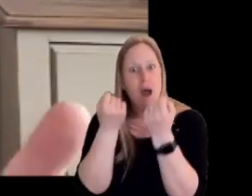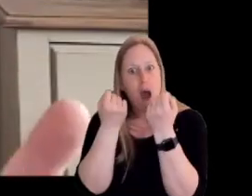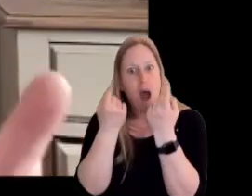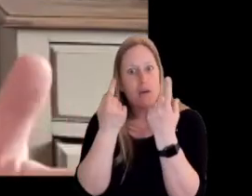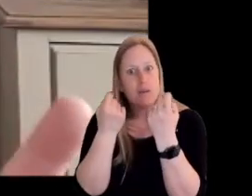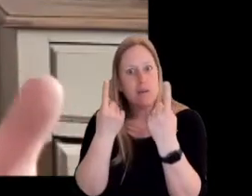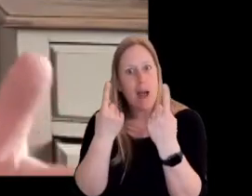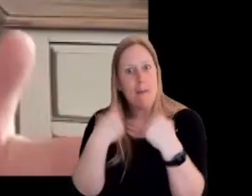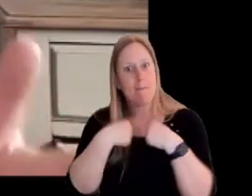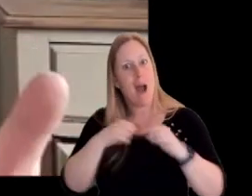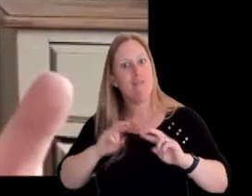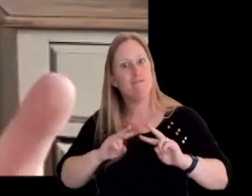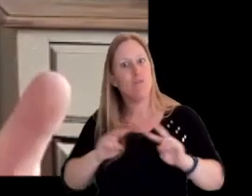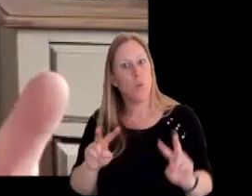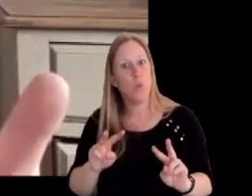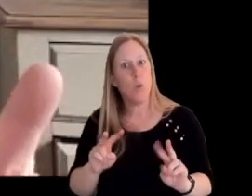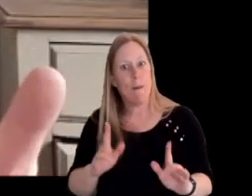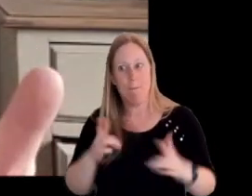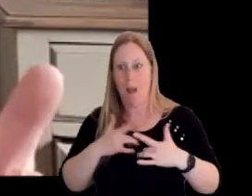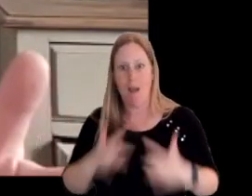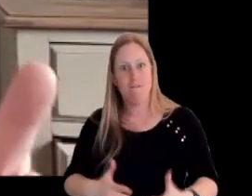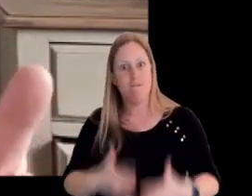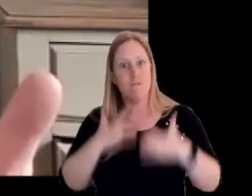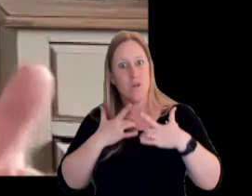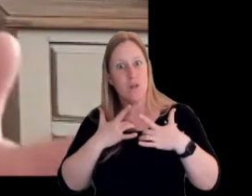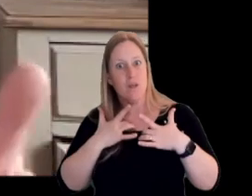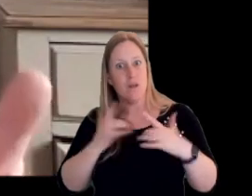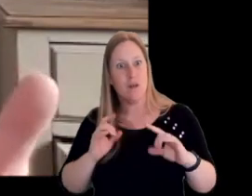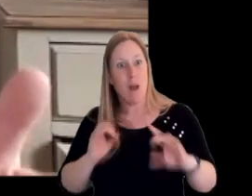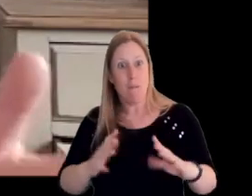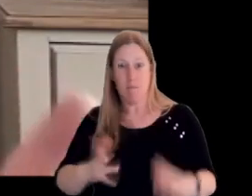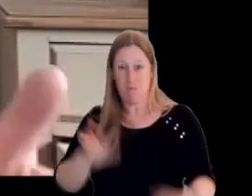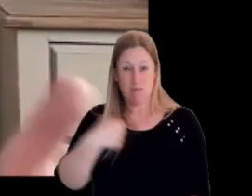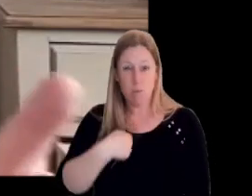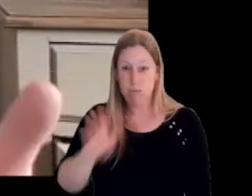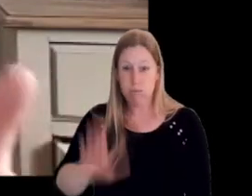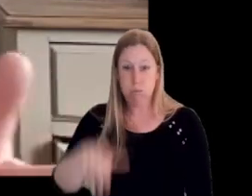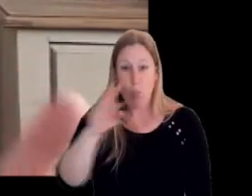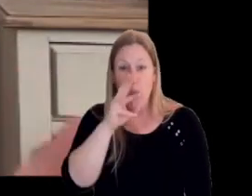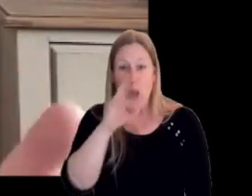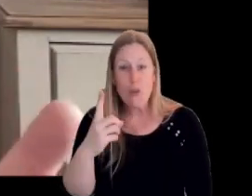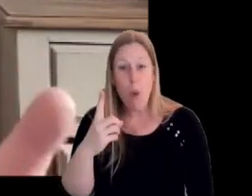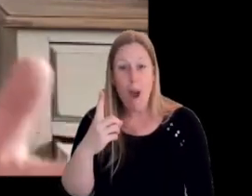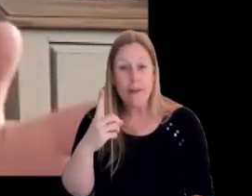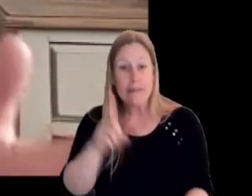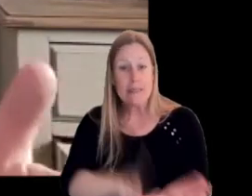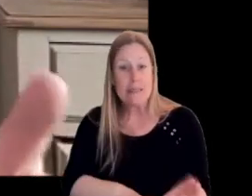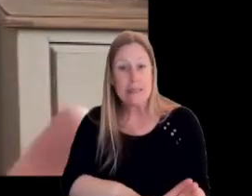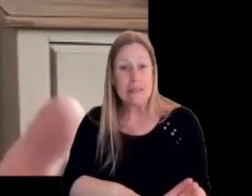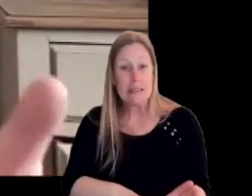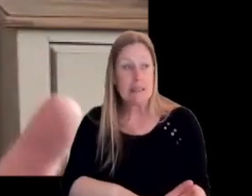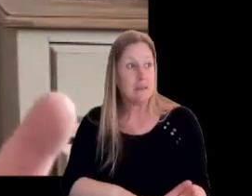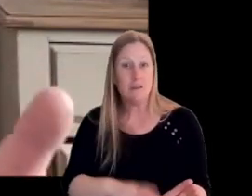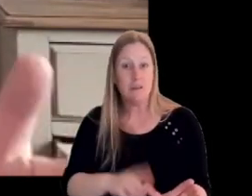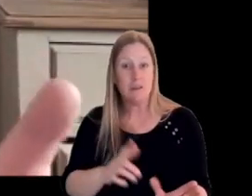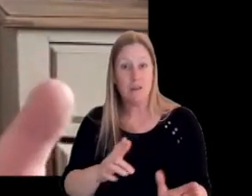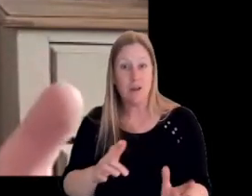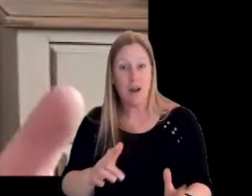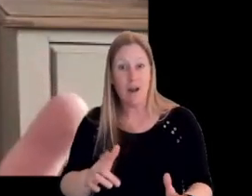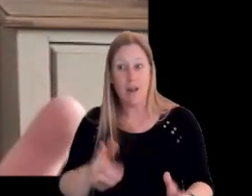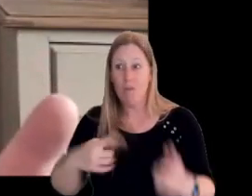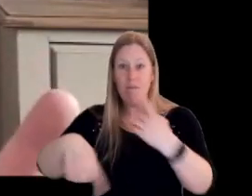understand my perspective, because I spent my life, 31 years of my life, constantly